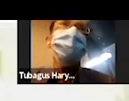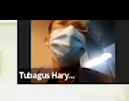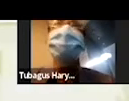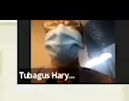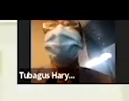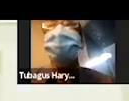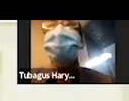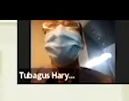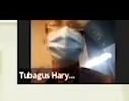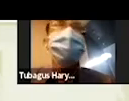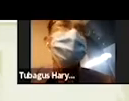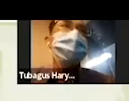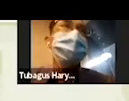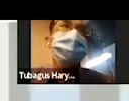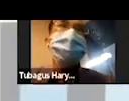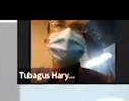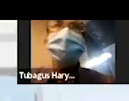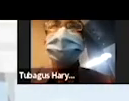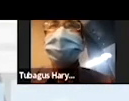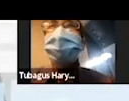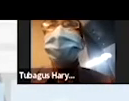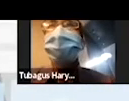Smash main